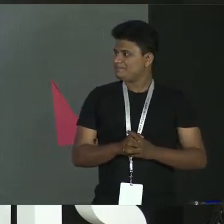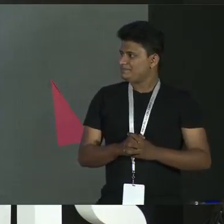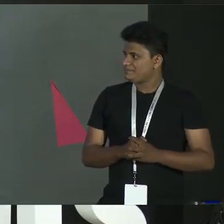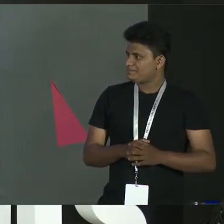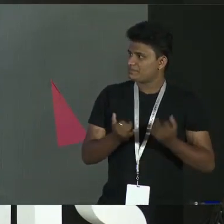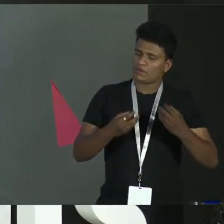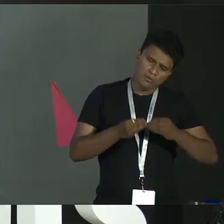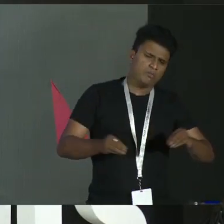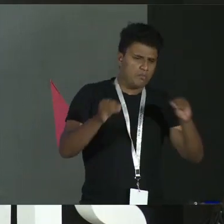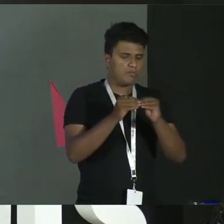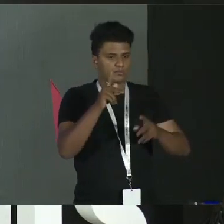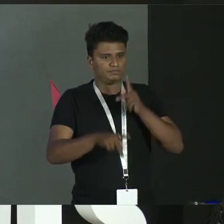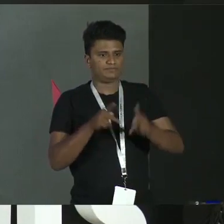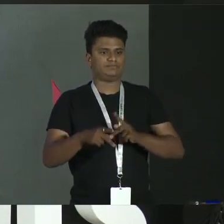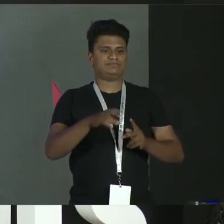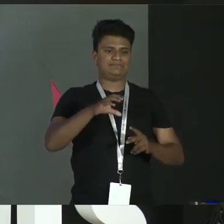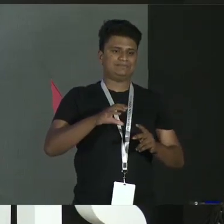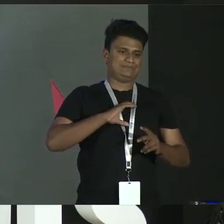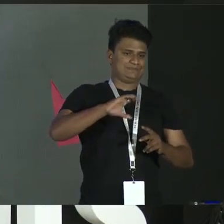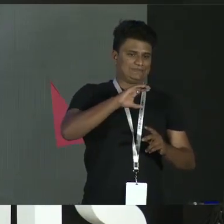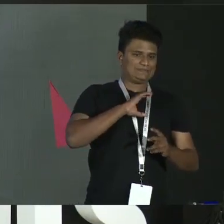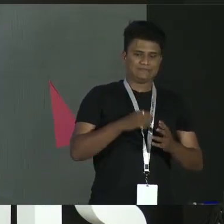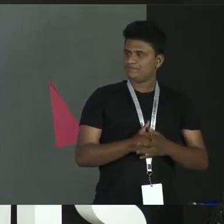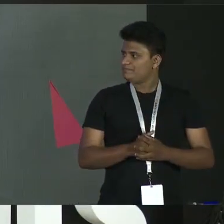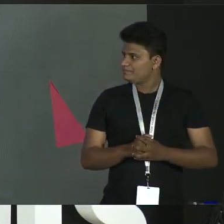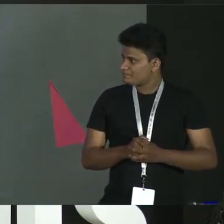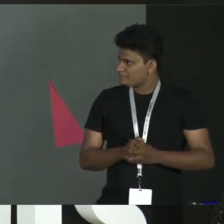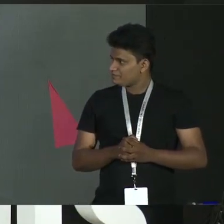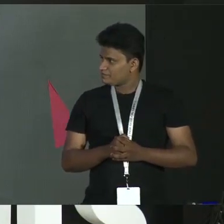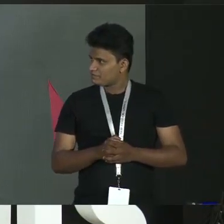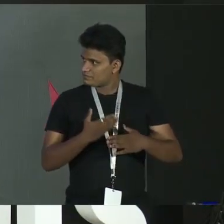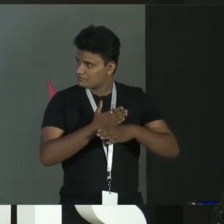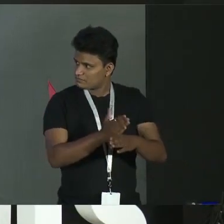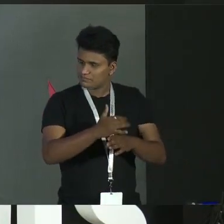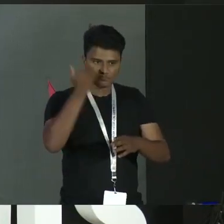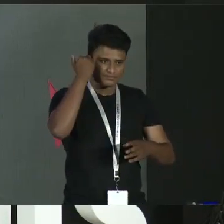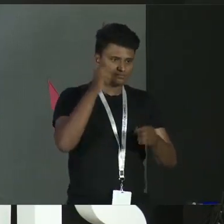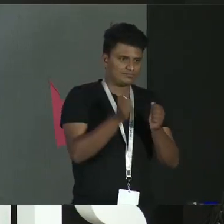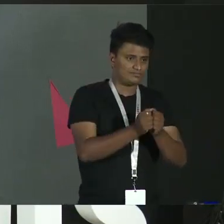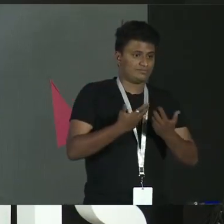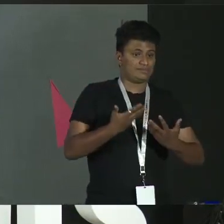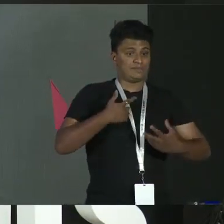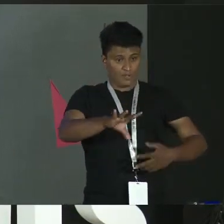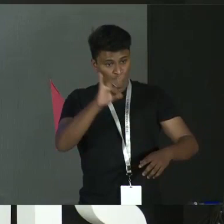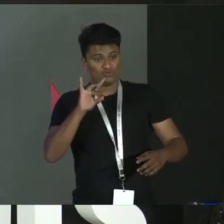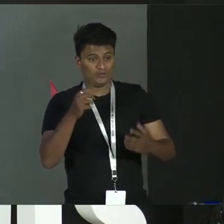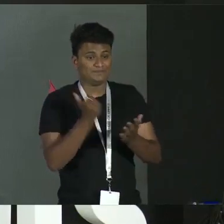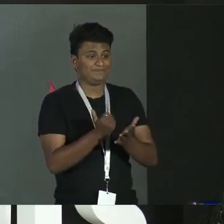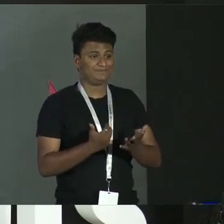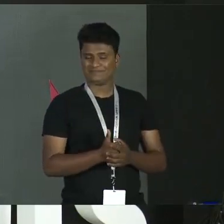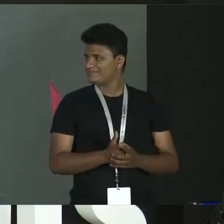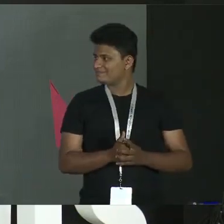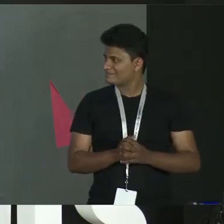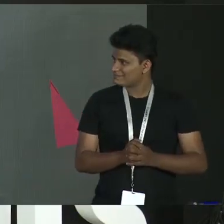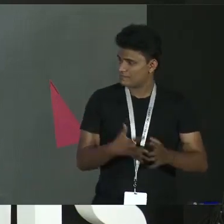most comfortable with. And when he wanted to share an idea with me, he had to make a choice. Is he